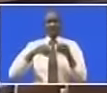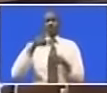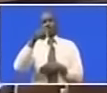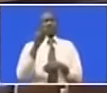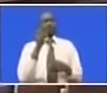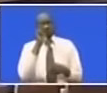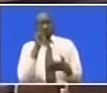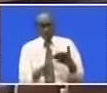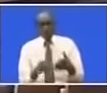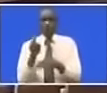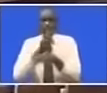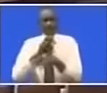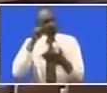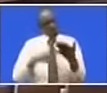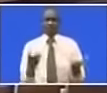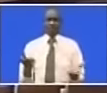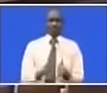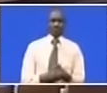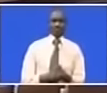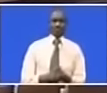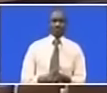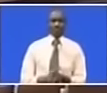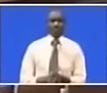him and the observer mission that he leads.